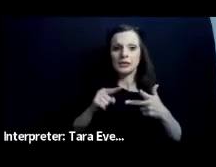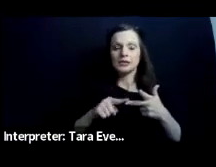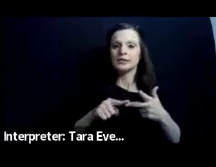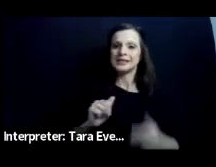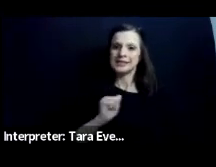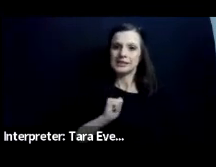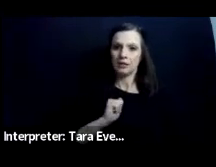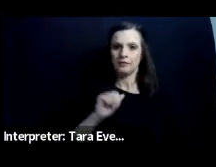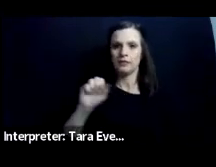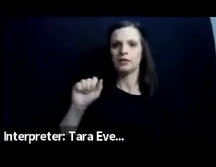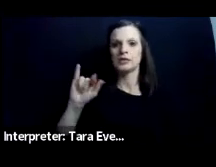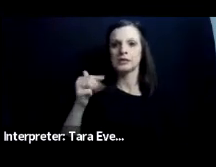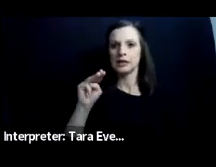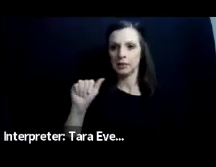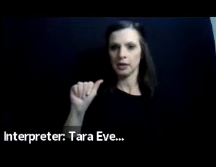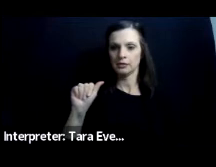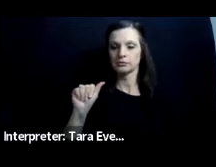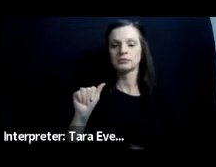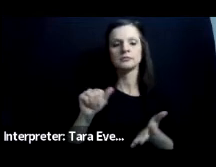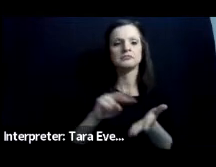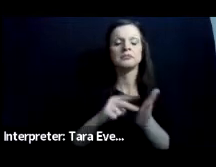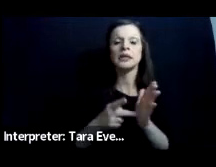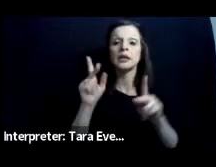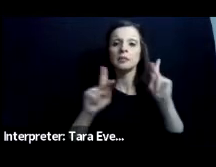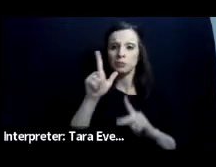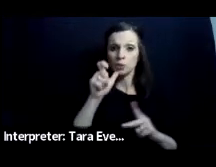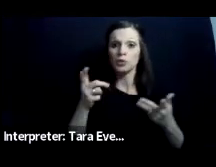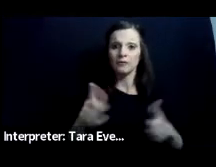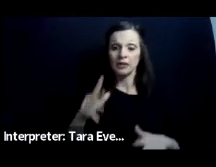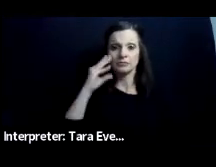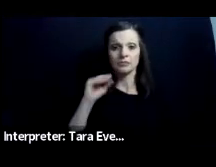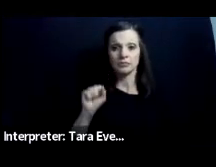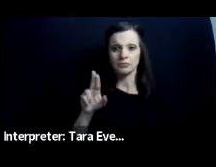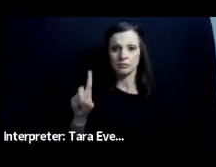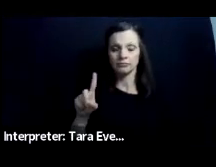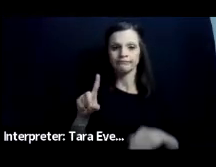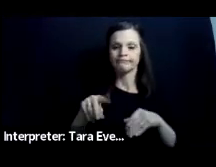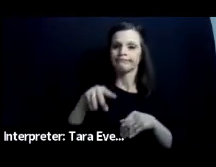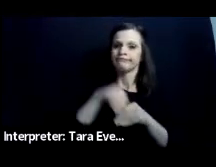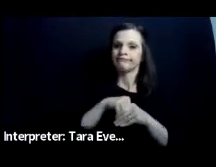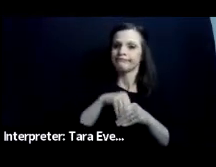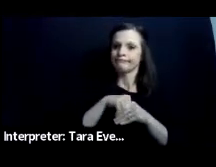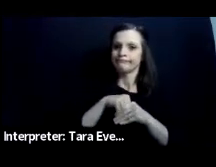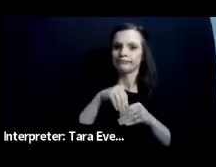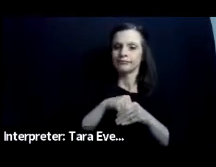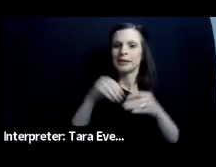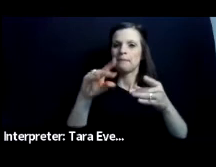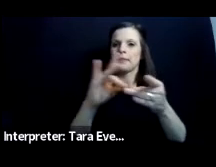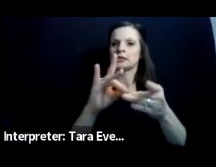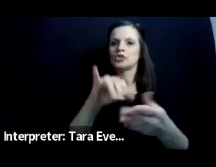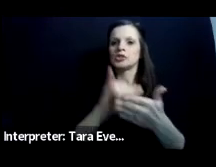is the where people who have substance use disorders internalize the messages that the general public